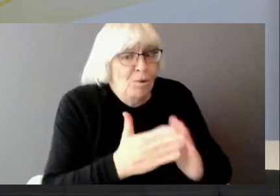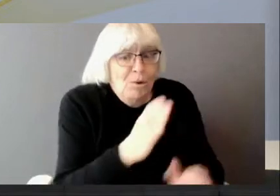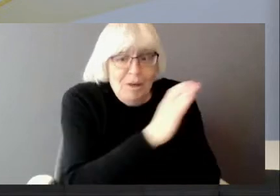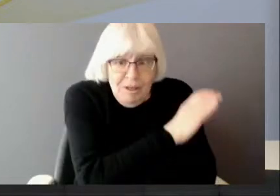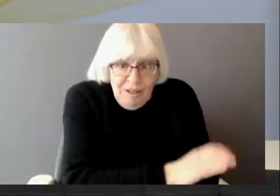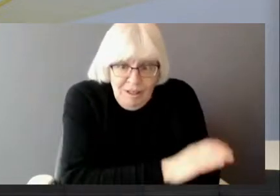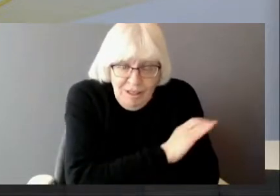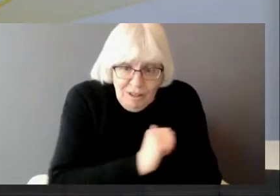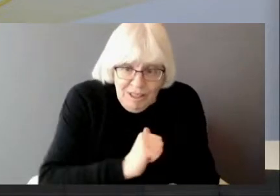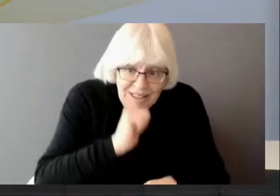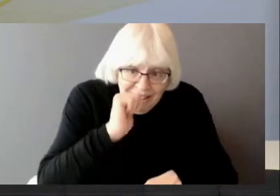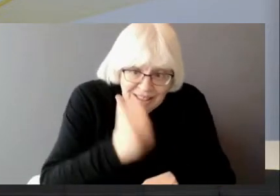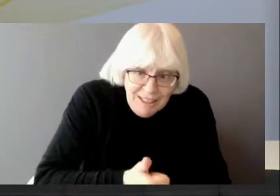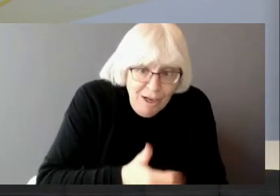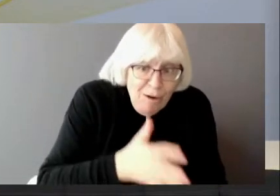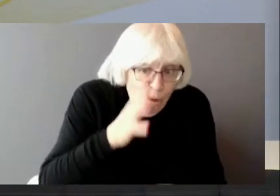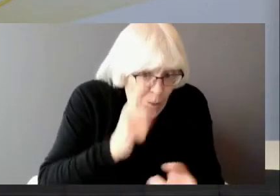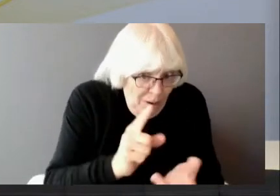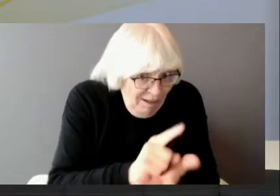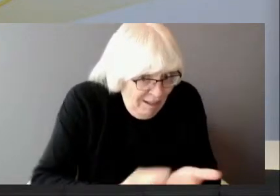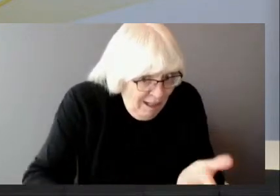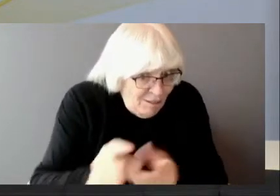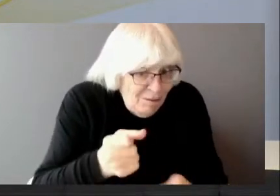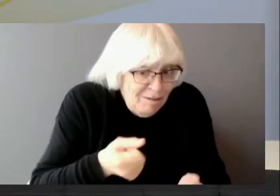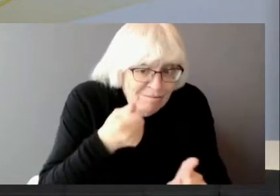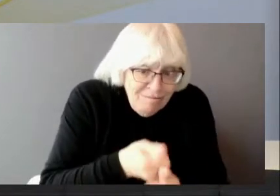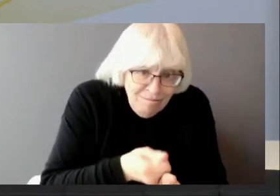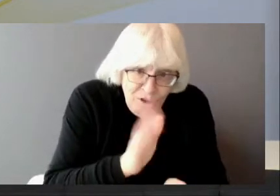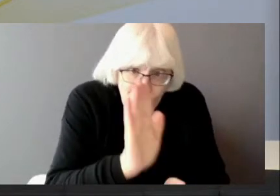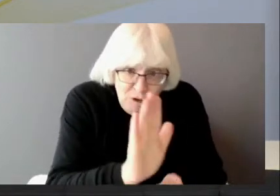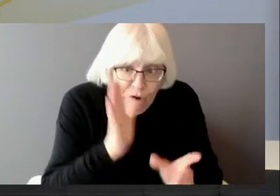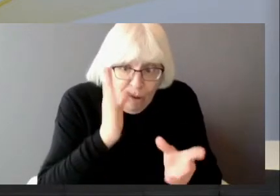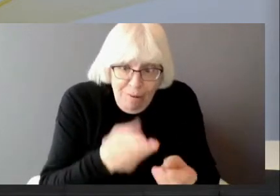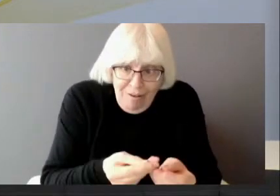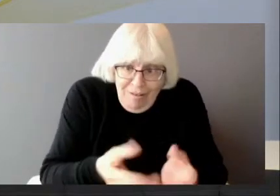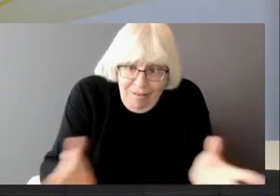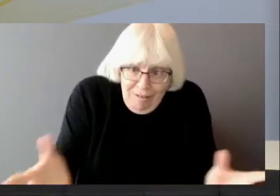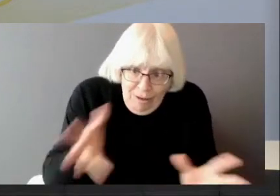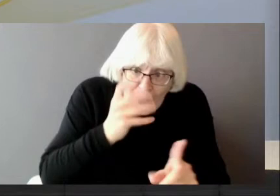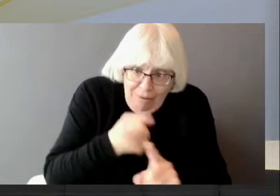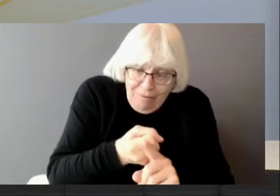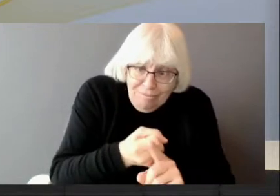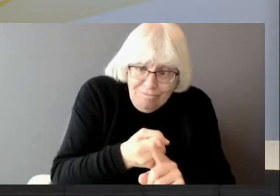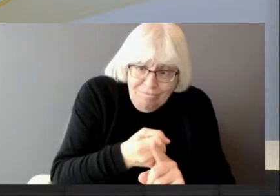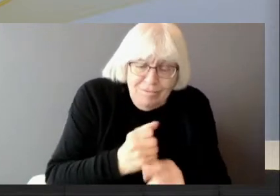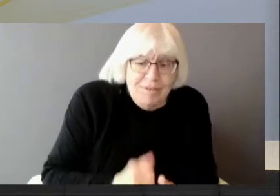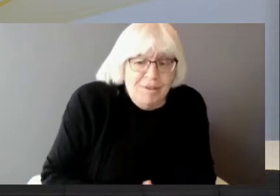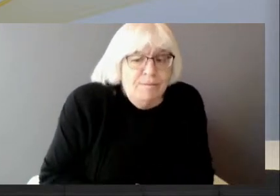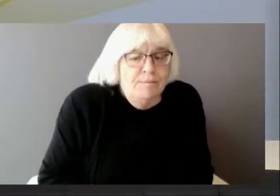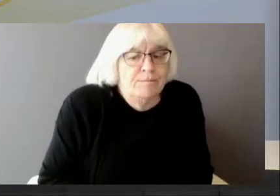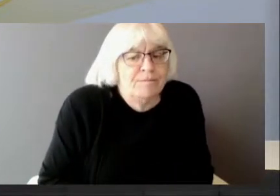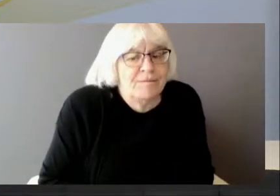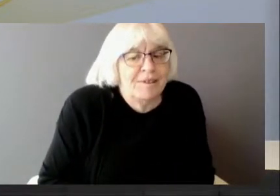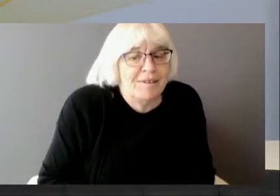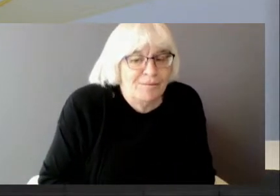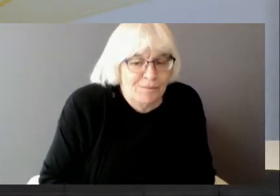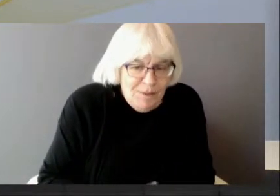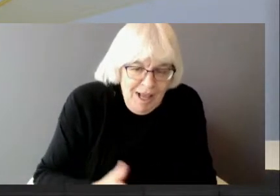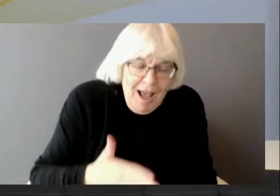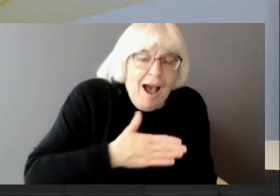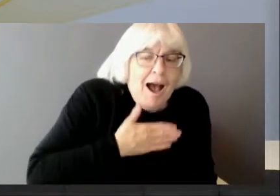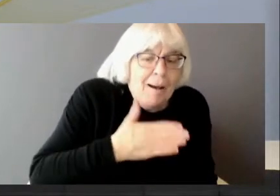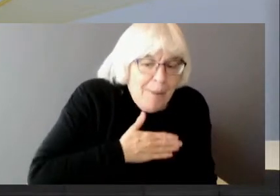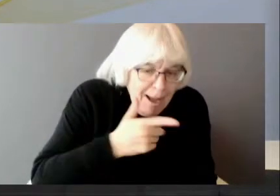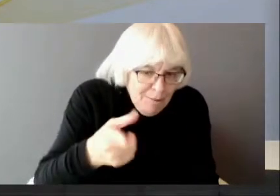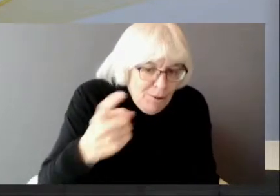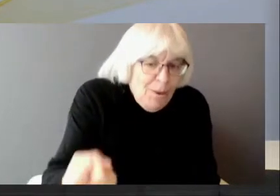there? And I'm glad you asked that, Brittany, and I think we've been trying to make sure that we look